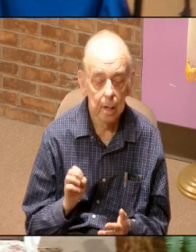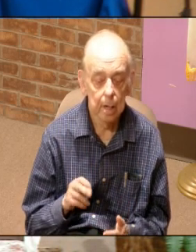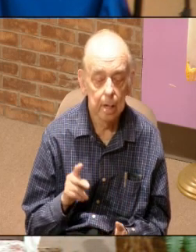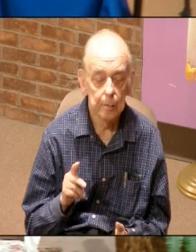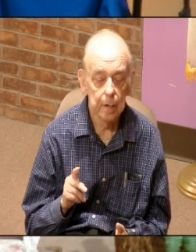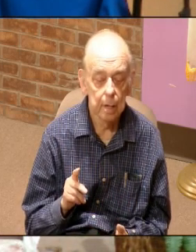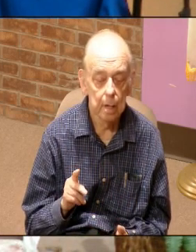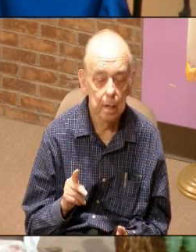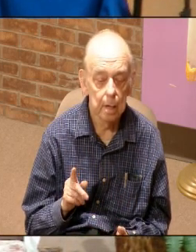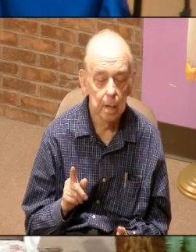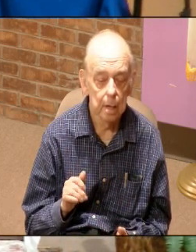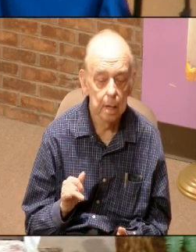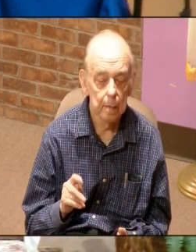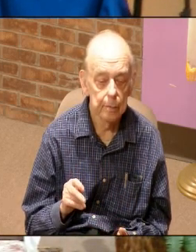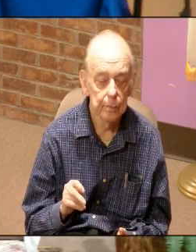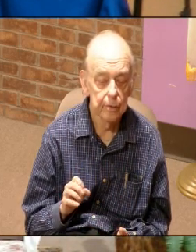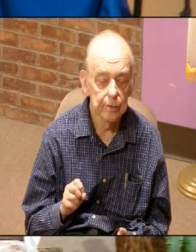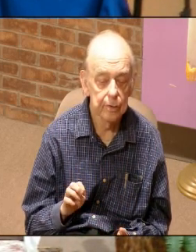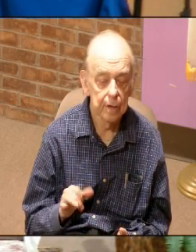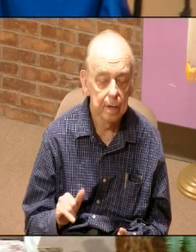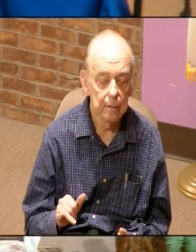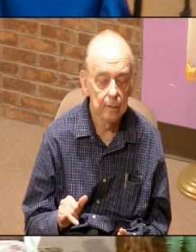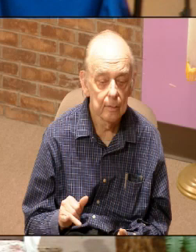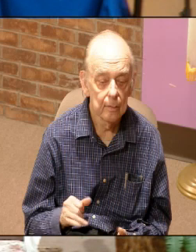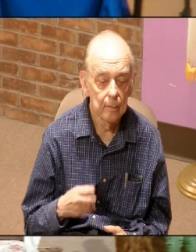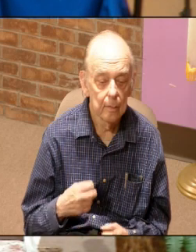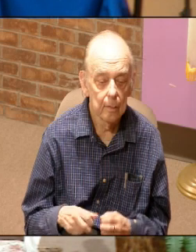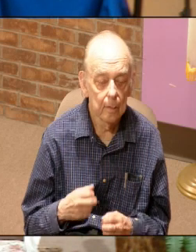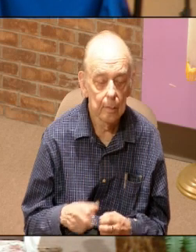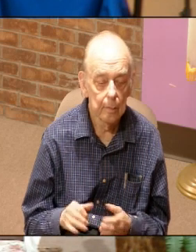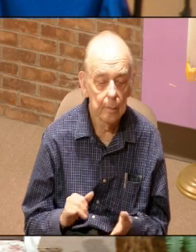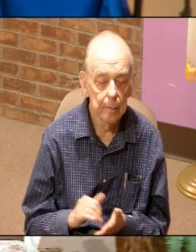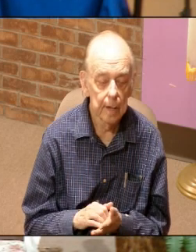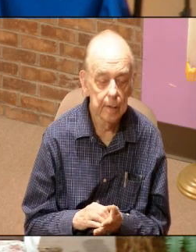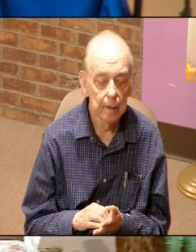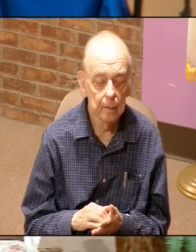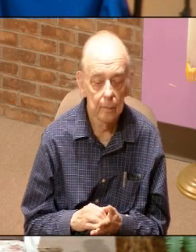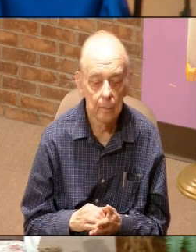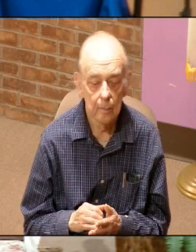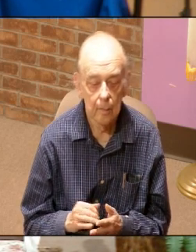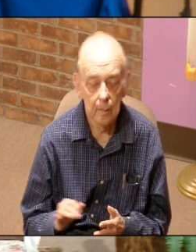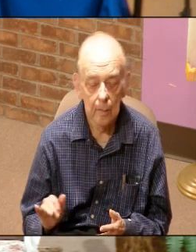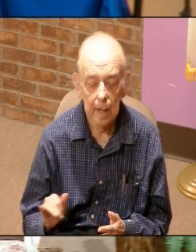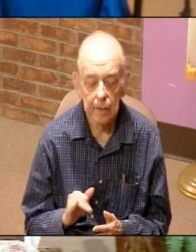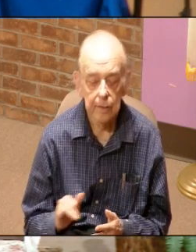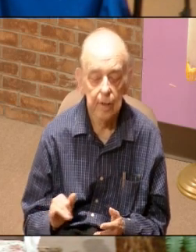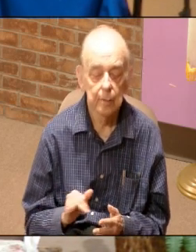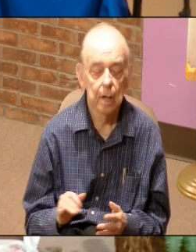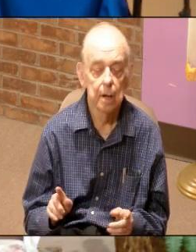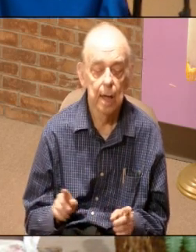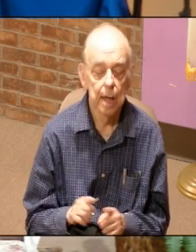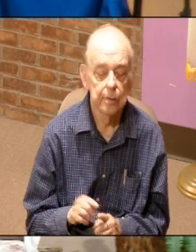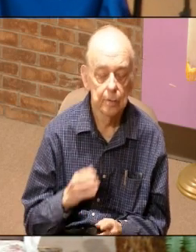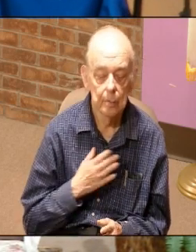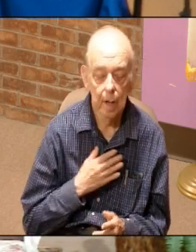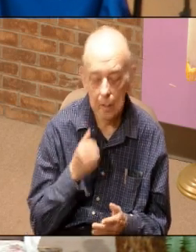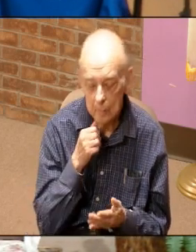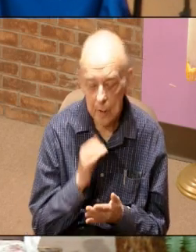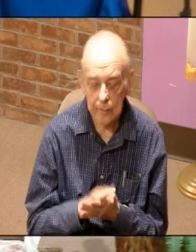also but the problem was they made the assumption that she had the same type of epilepsy that my wife had